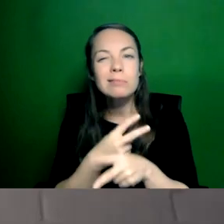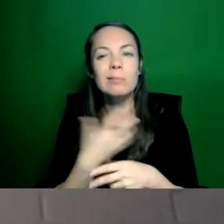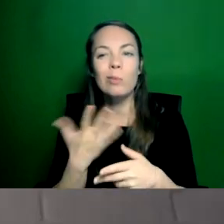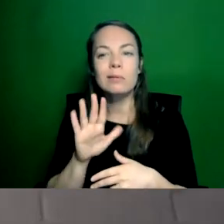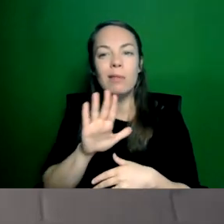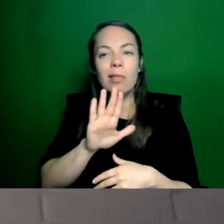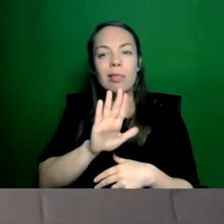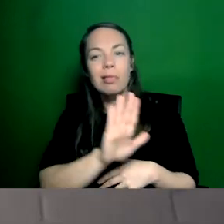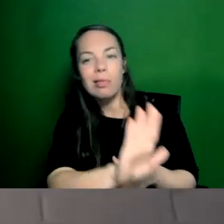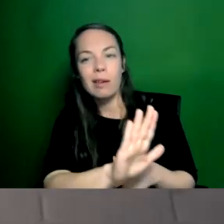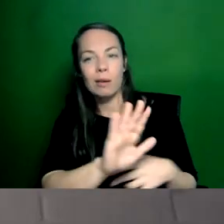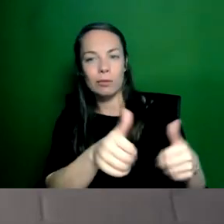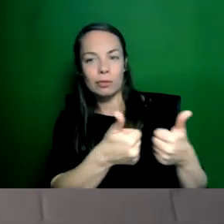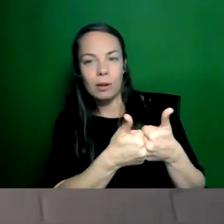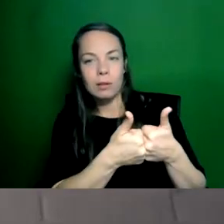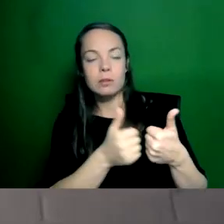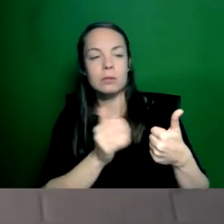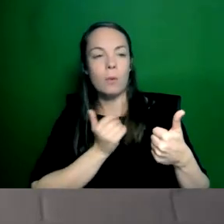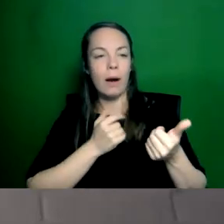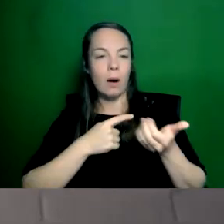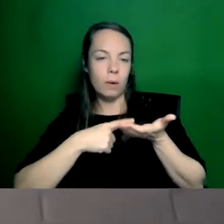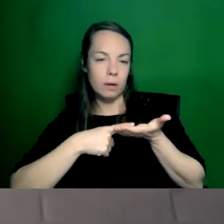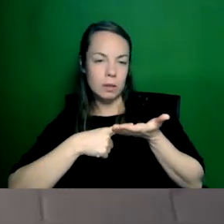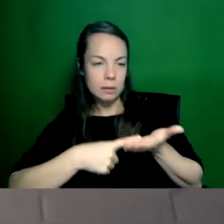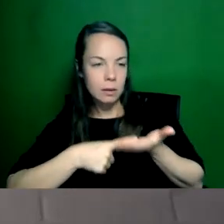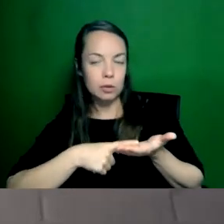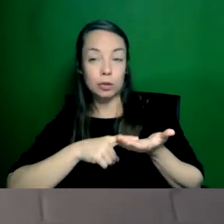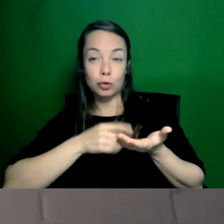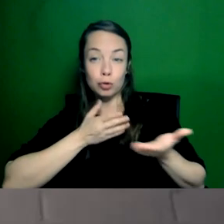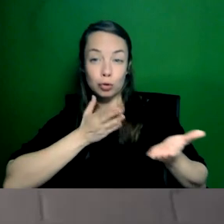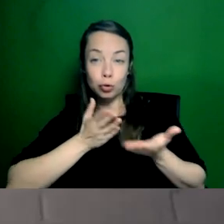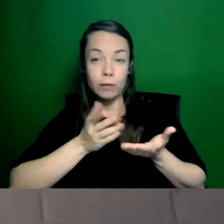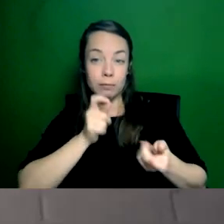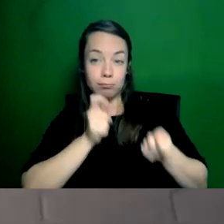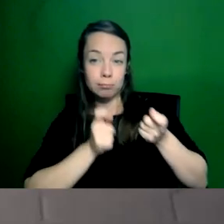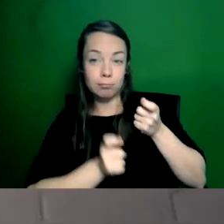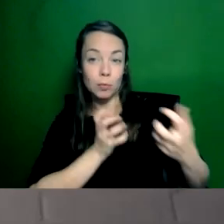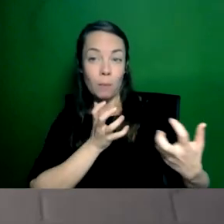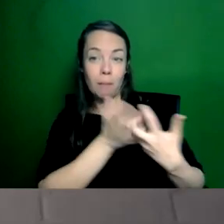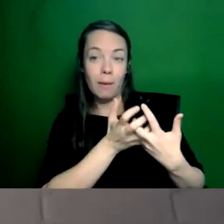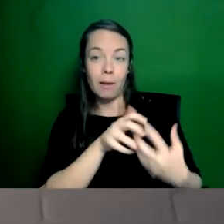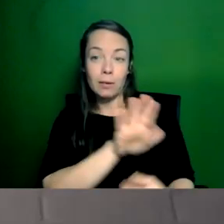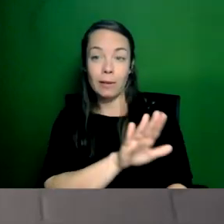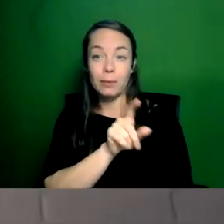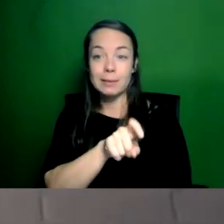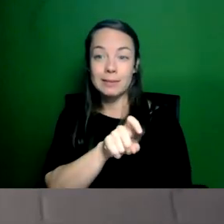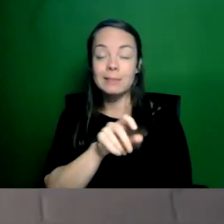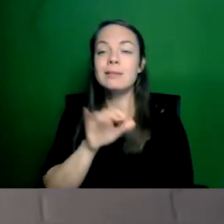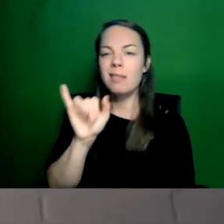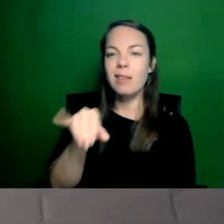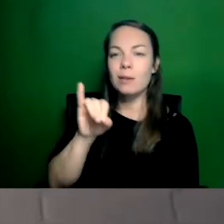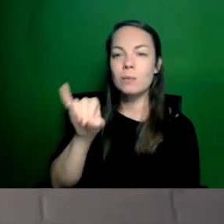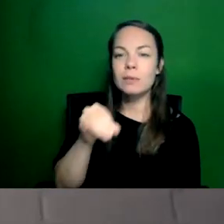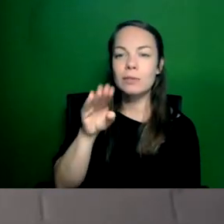our services and tailoring our conversations and tailoring what we need. I think that's a lot of what Jesse does, in his work is doing that.